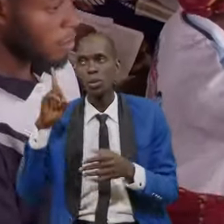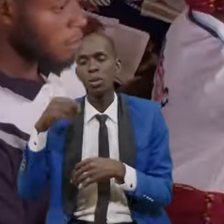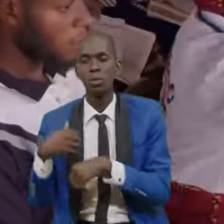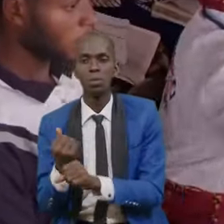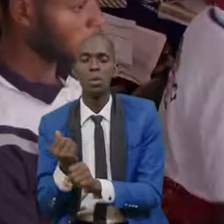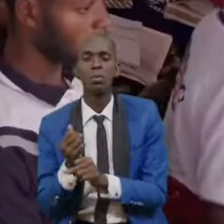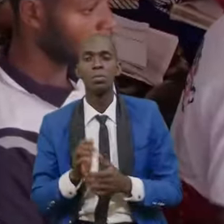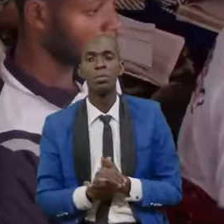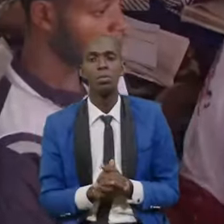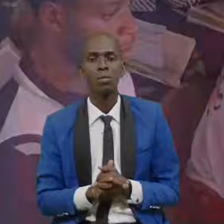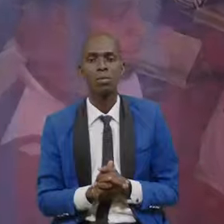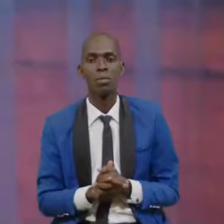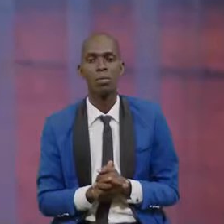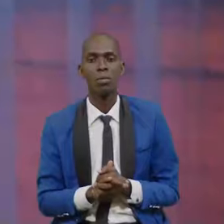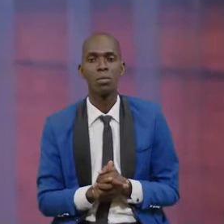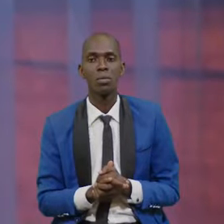They said,